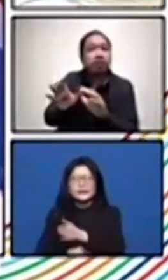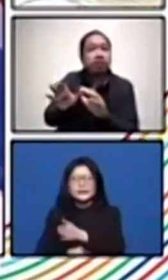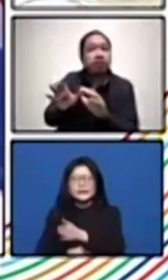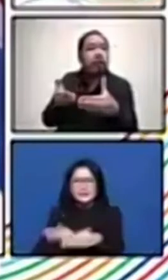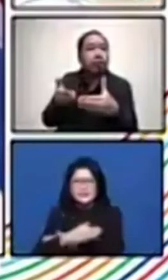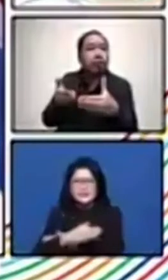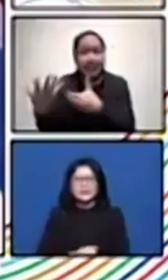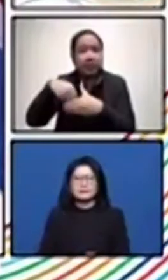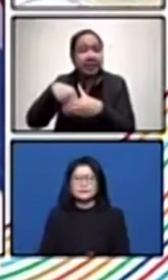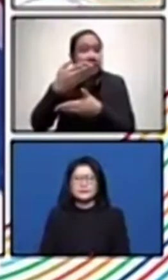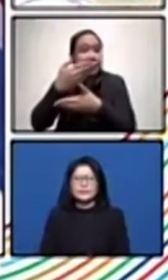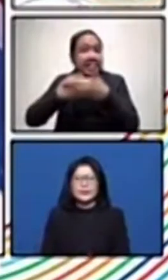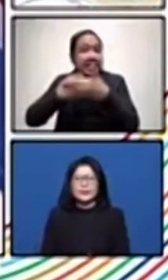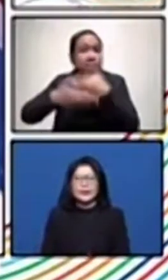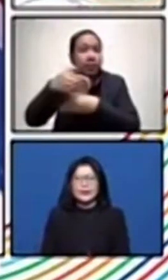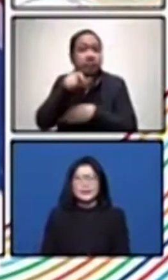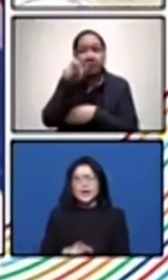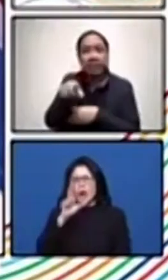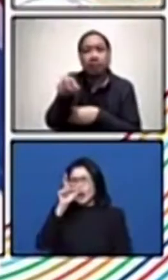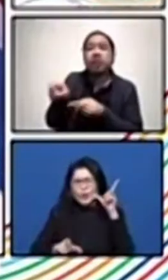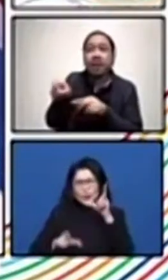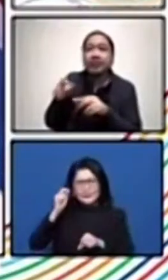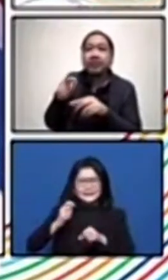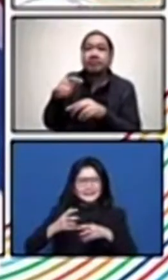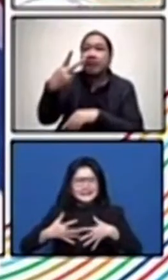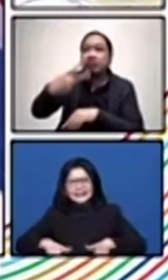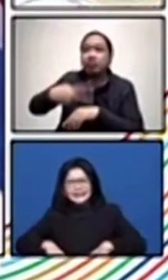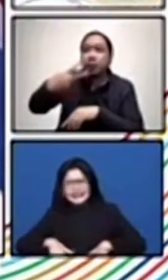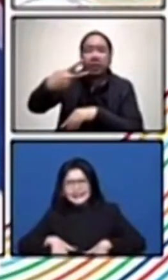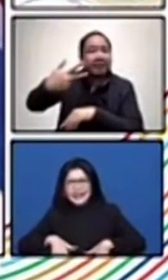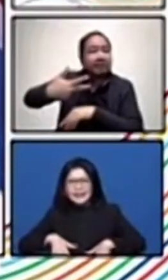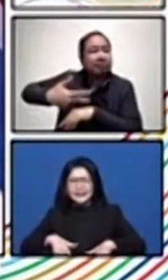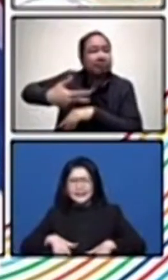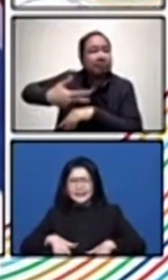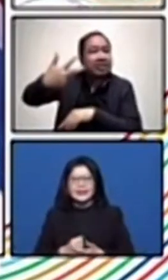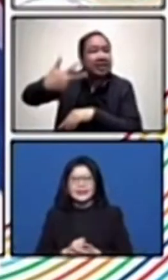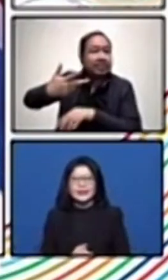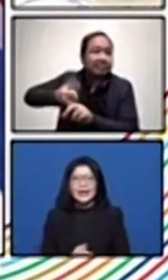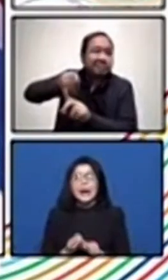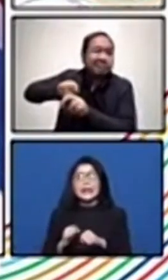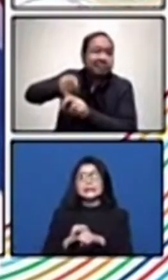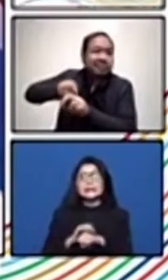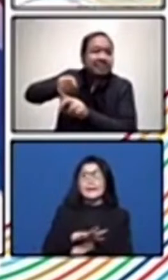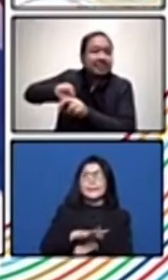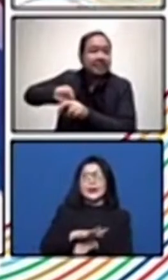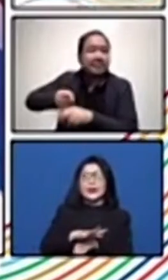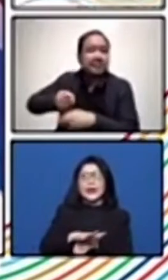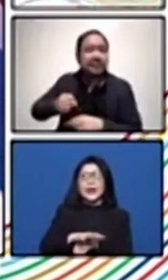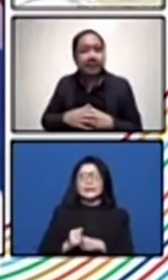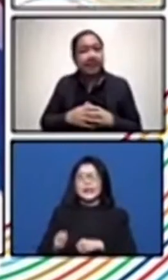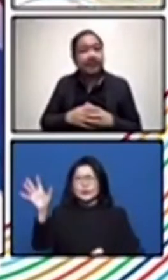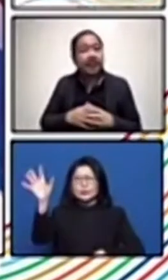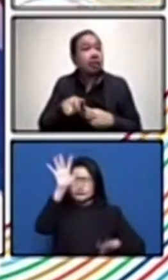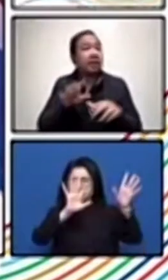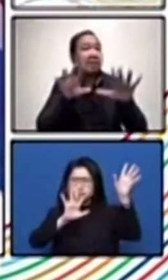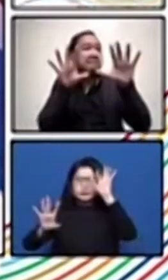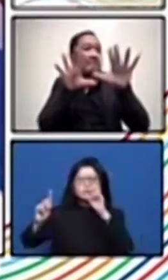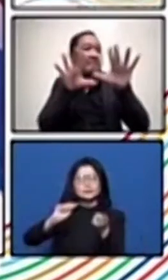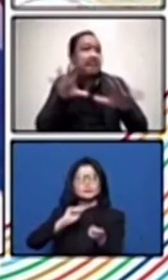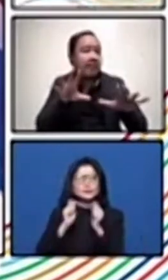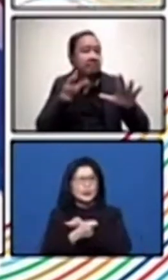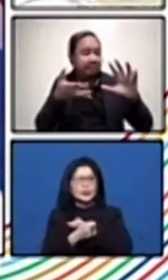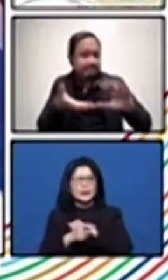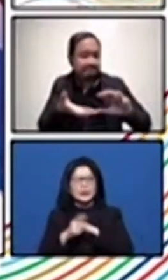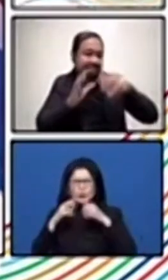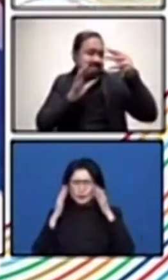more vulnerable impact of climate action continues to be a major concern and as the government